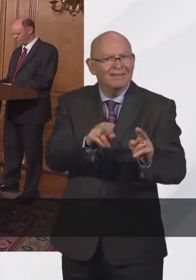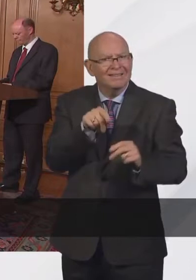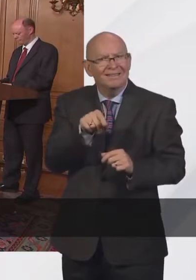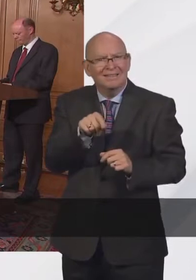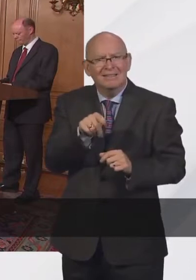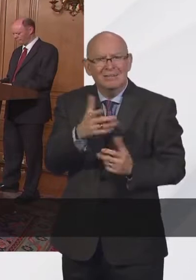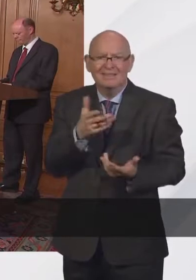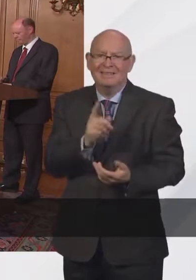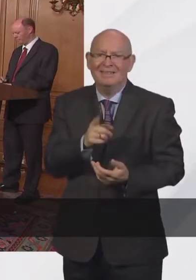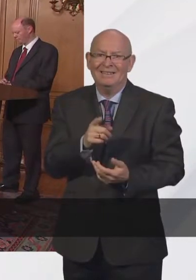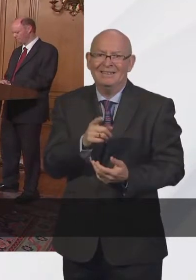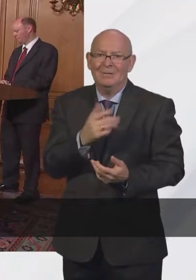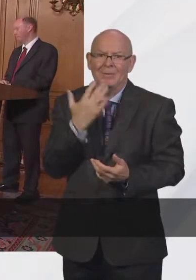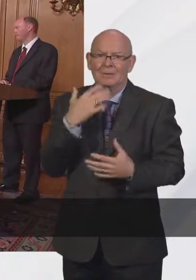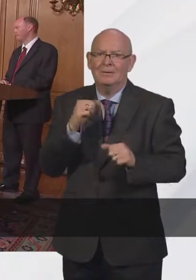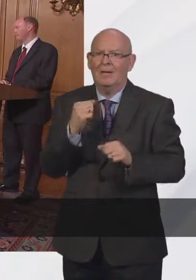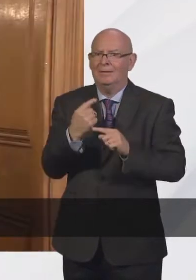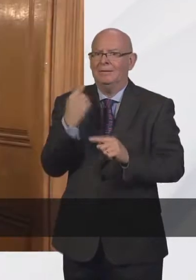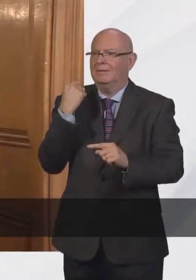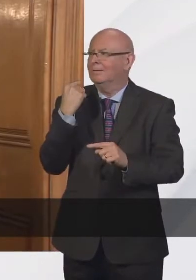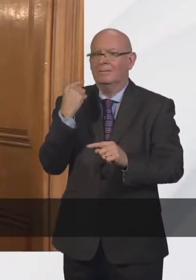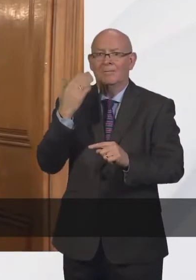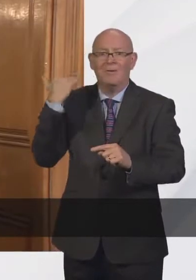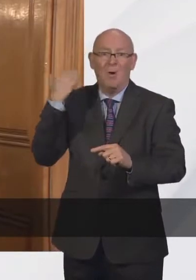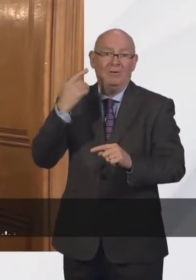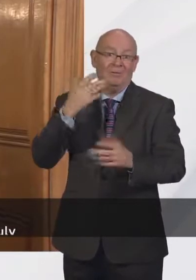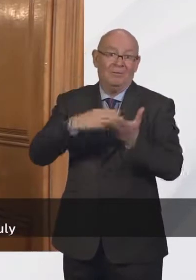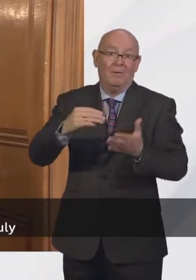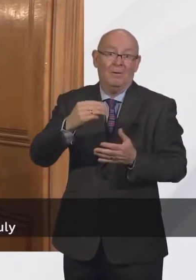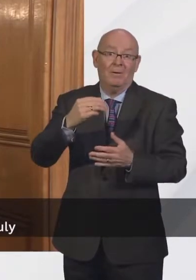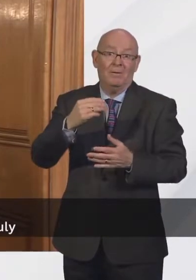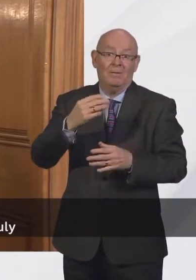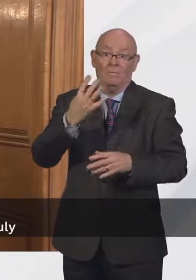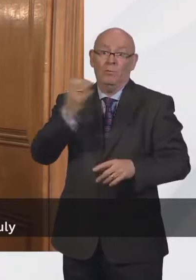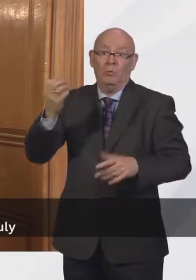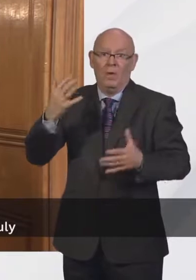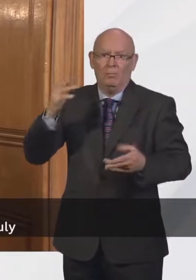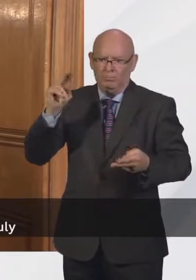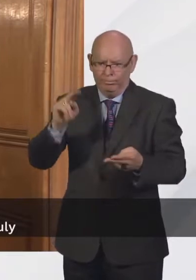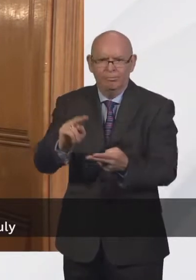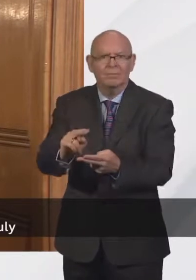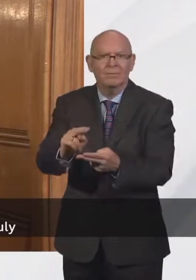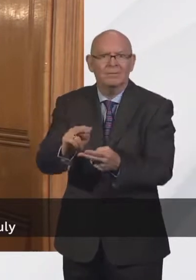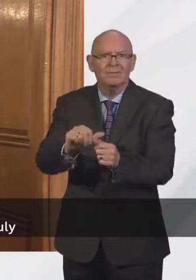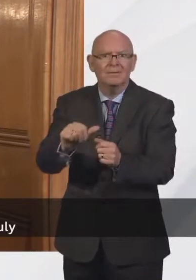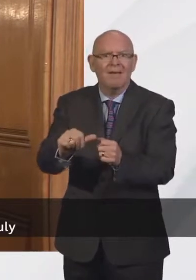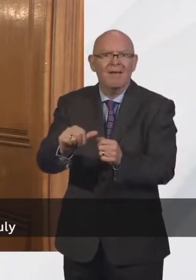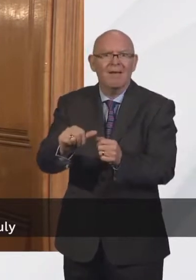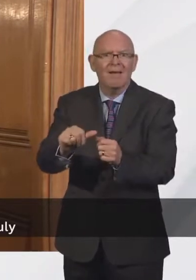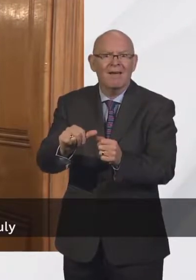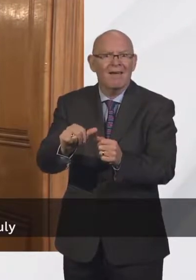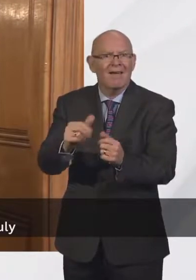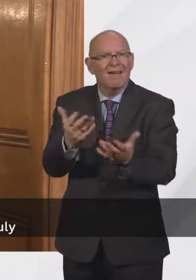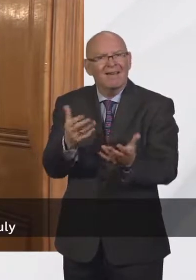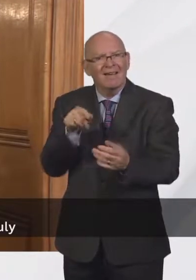your chances of coming into physical proximity, physical contact with somebody else who has the virus, as those